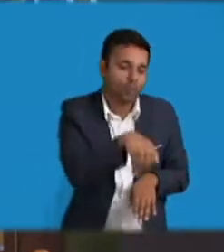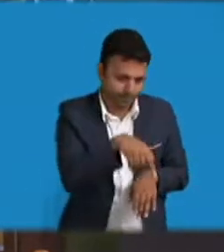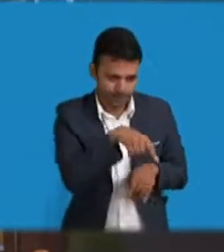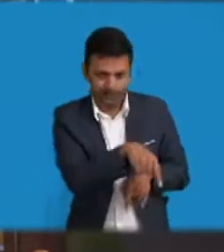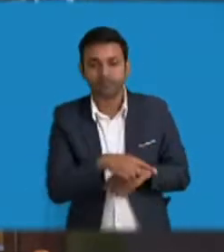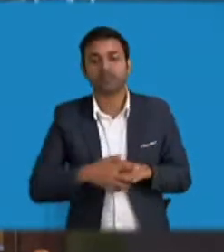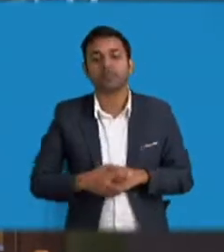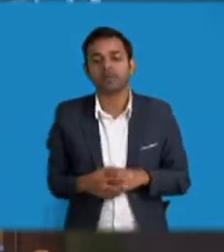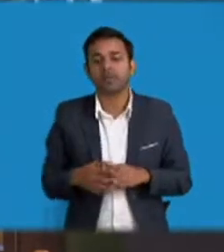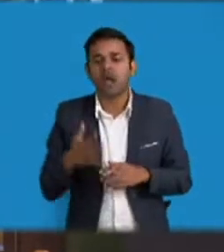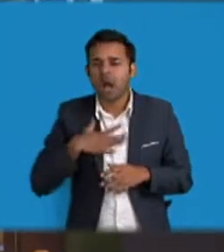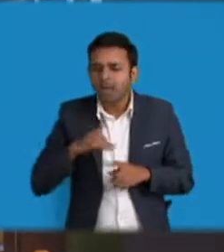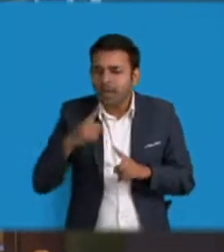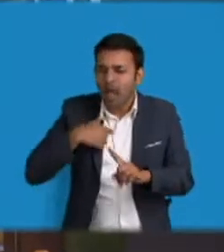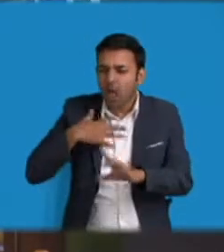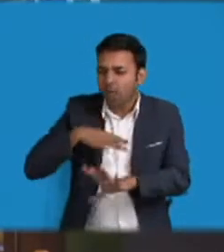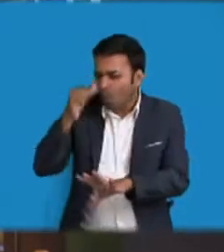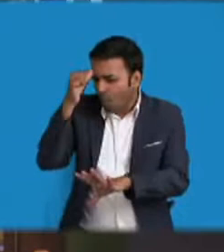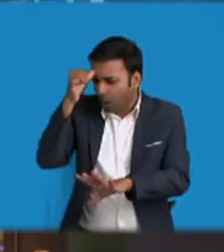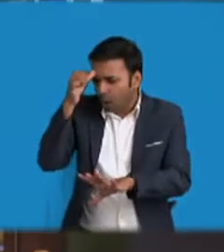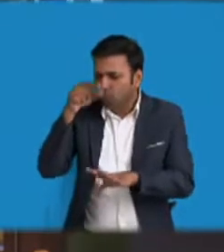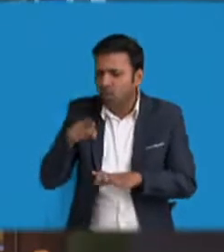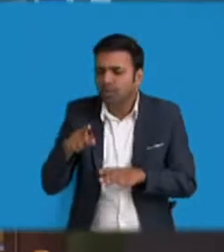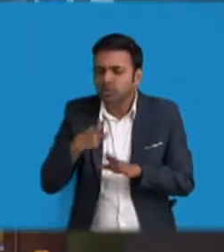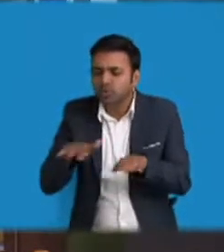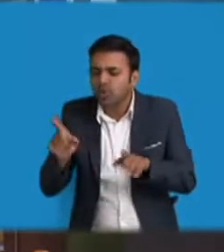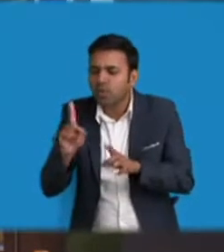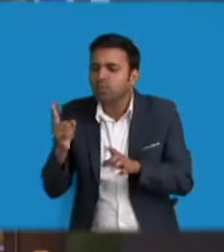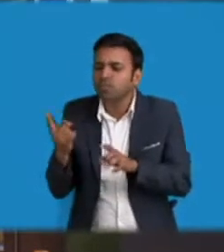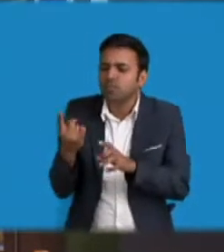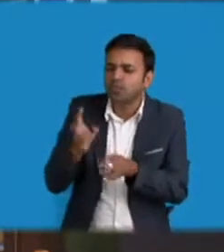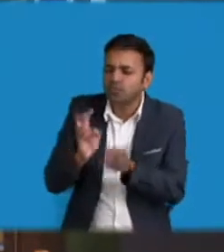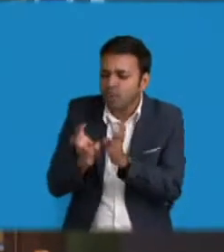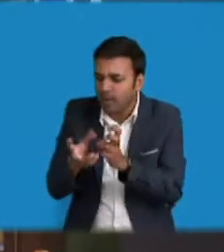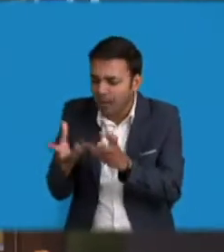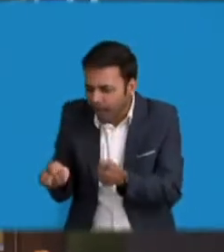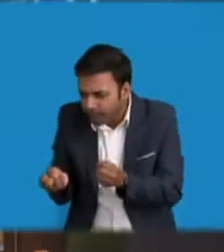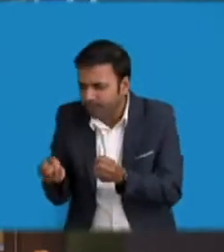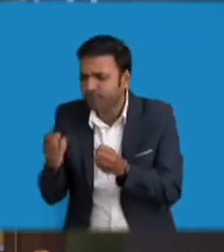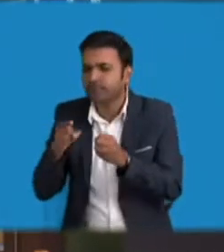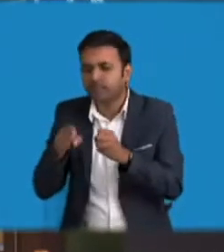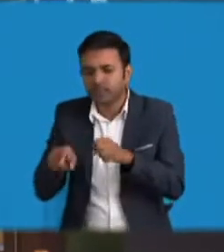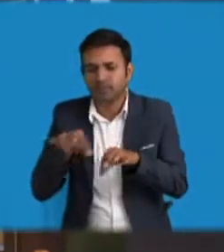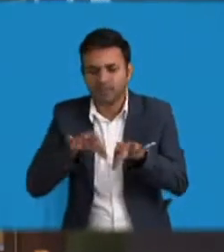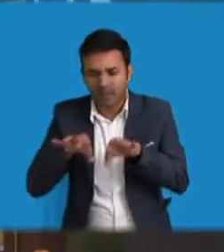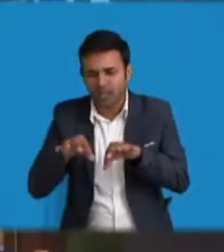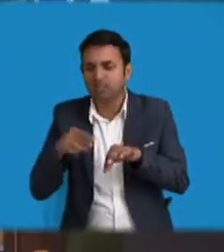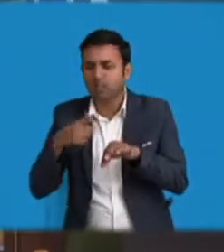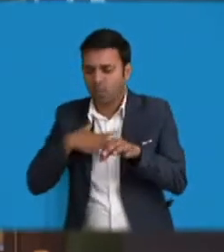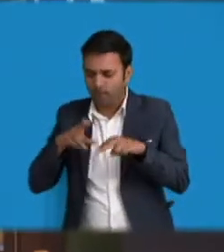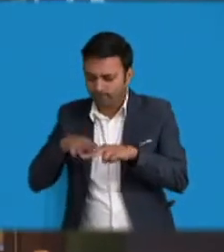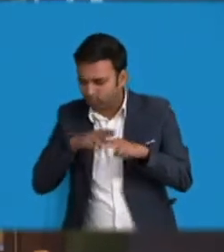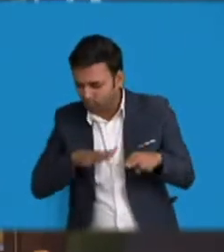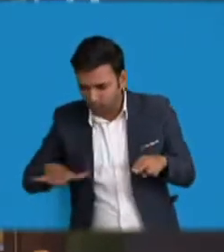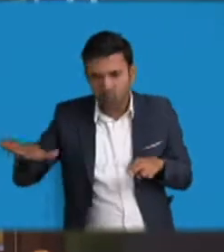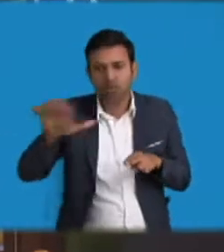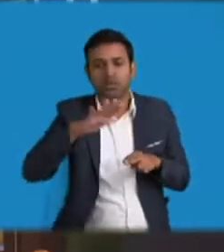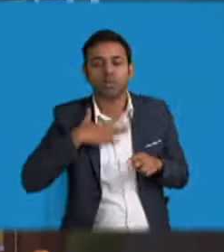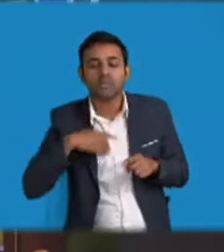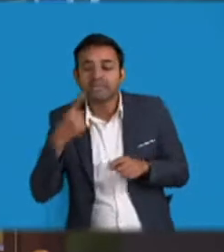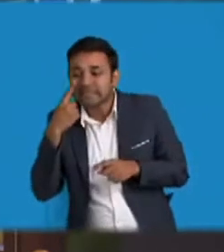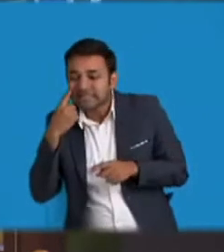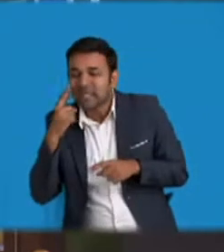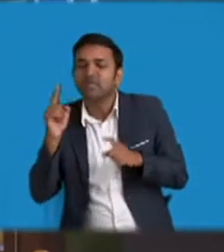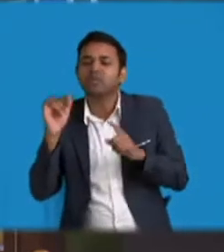And at the moment we finish Lautoka and Nindi, we're going to do that throughout Fiji and see what the issues are and how we could support